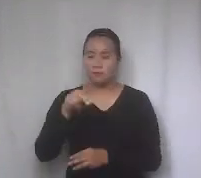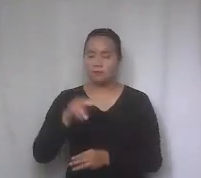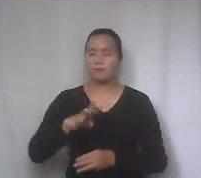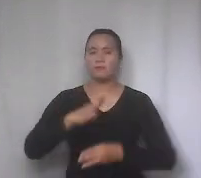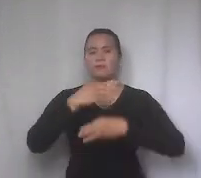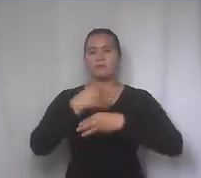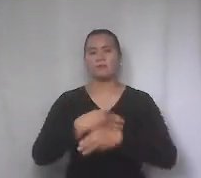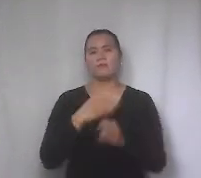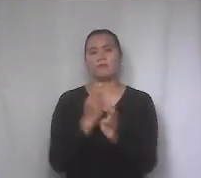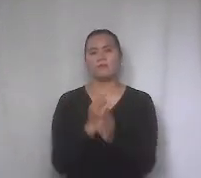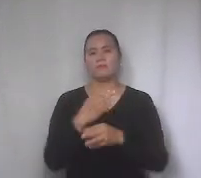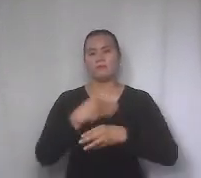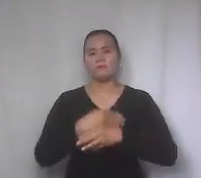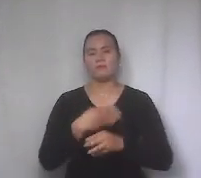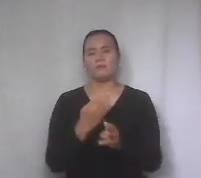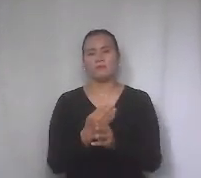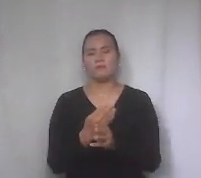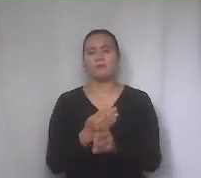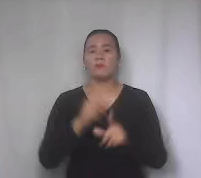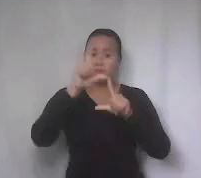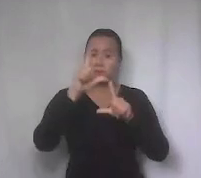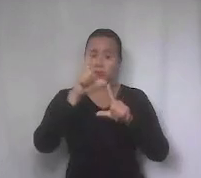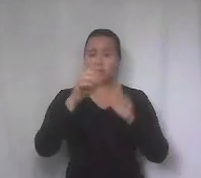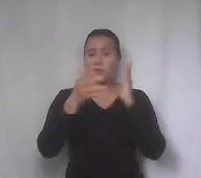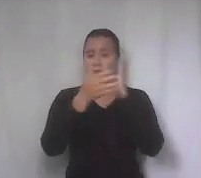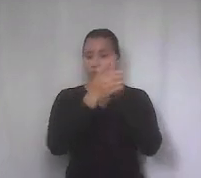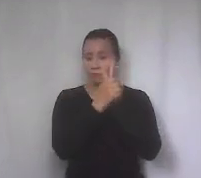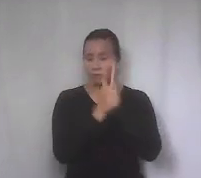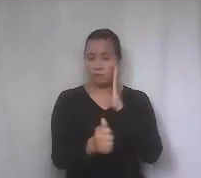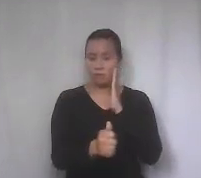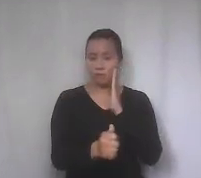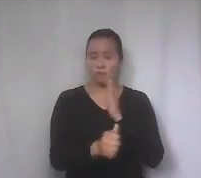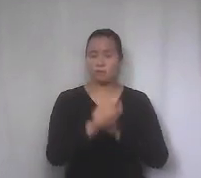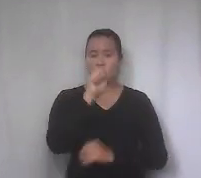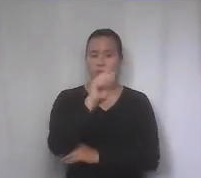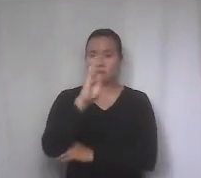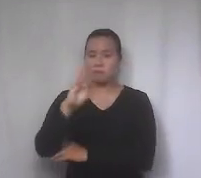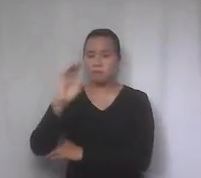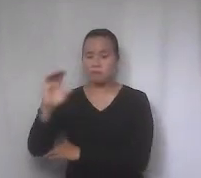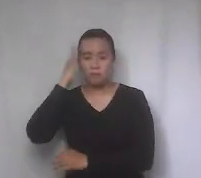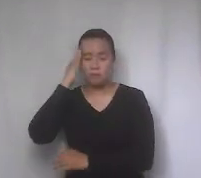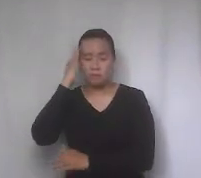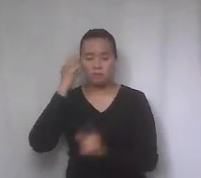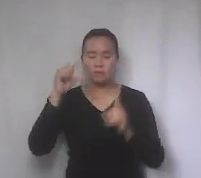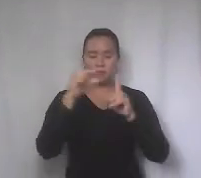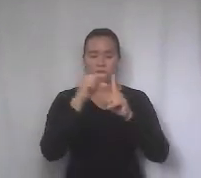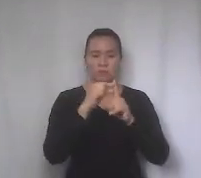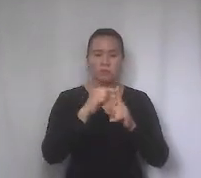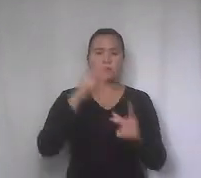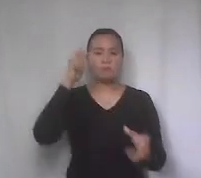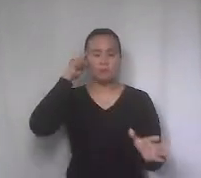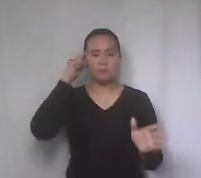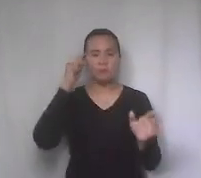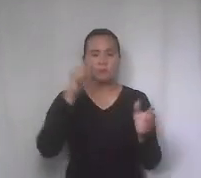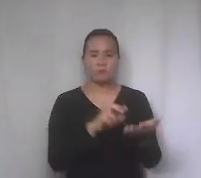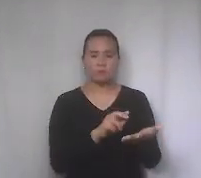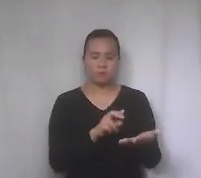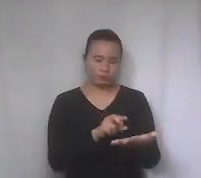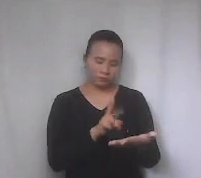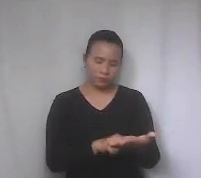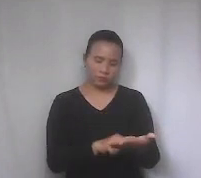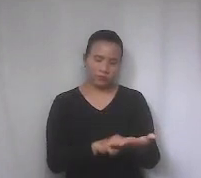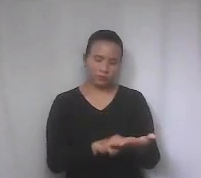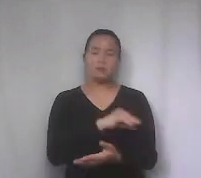upon phonological awareness skills, alphabet knowledge, word recognition, and of course, experience with